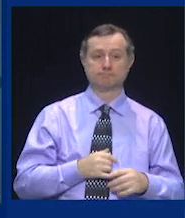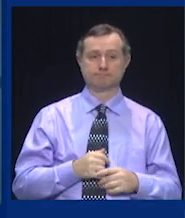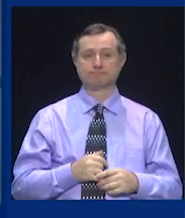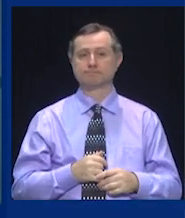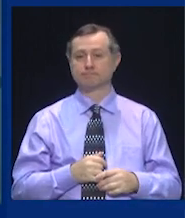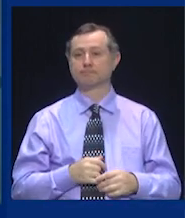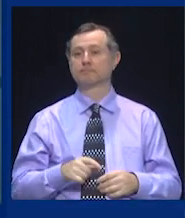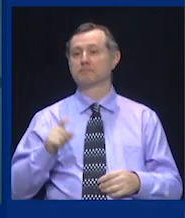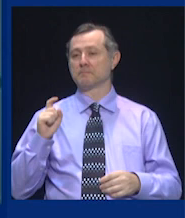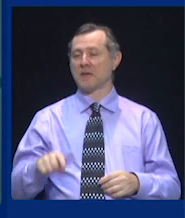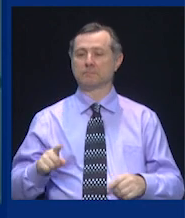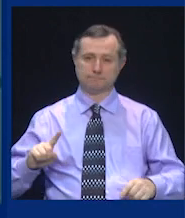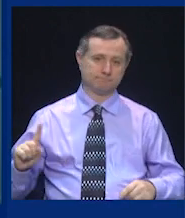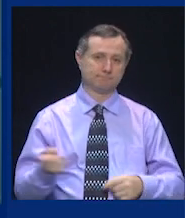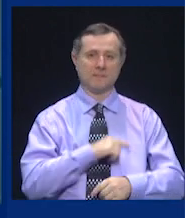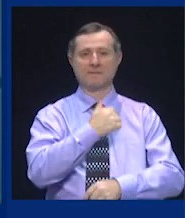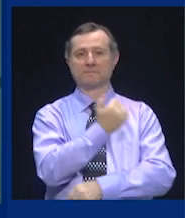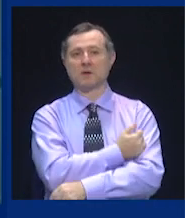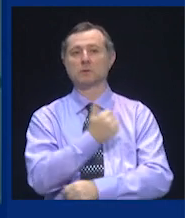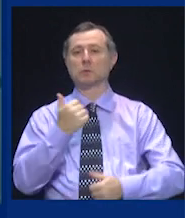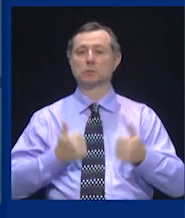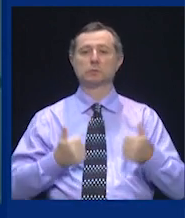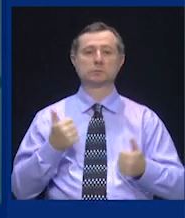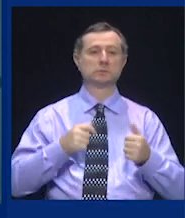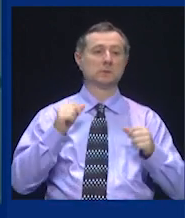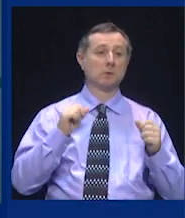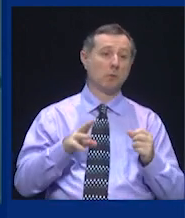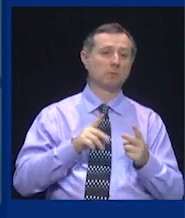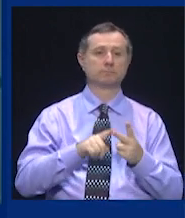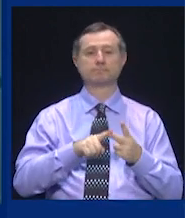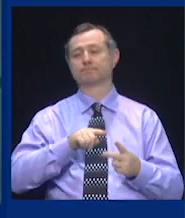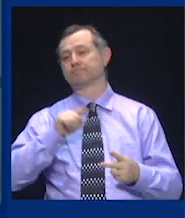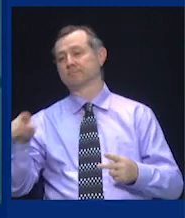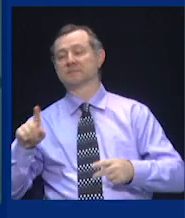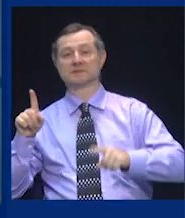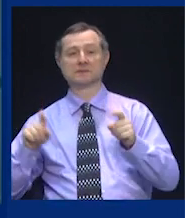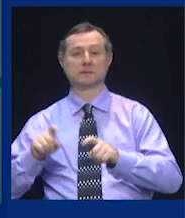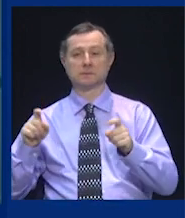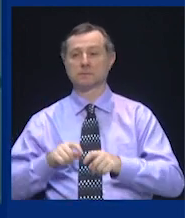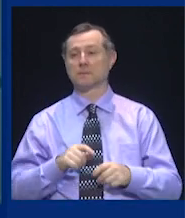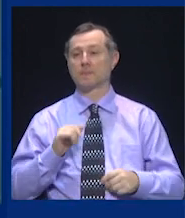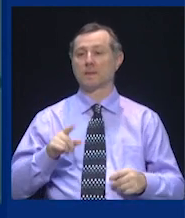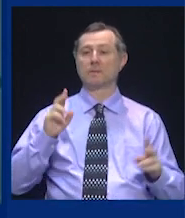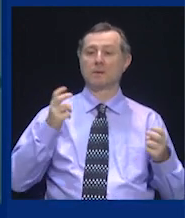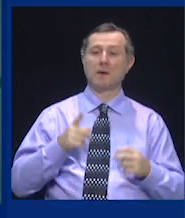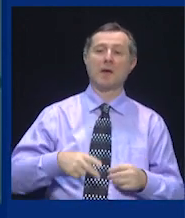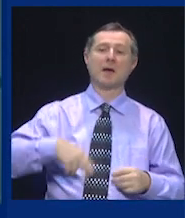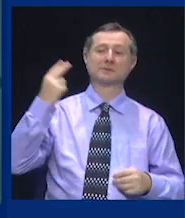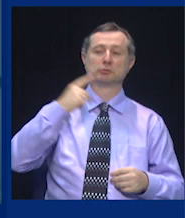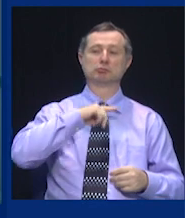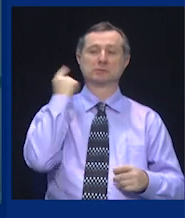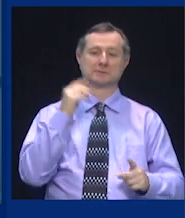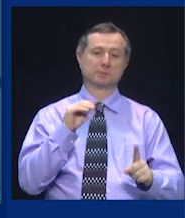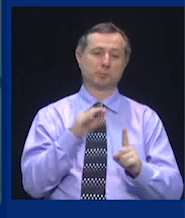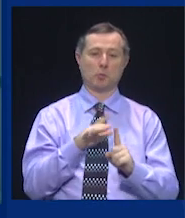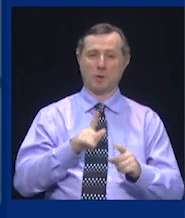vaccine or test if you are in a CDC high-risk area, the red or the yellow zones. I think they should